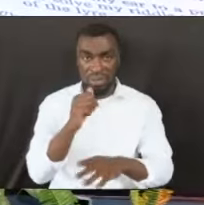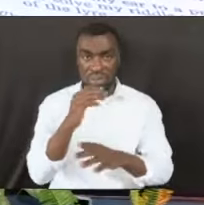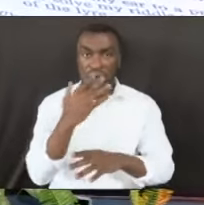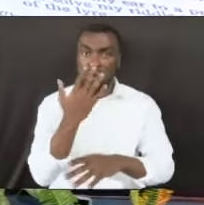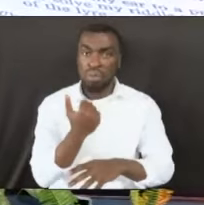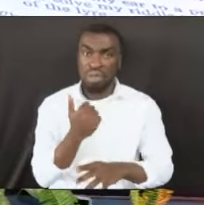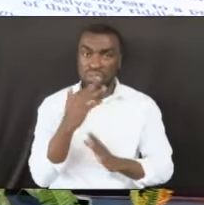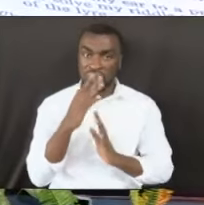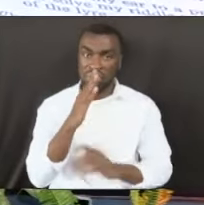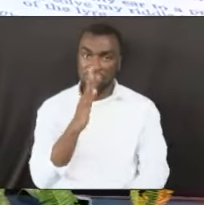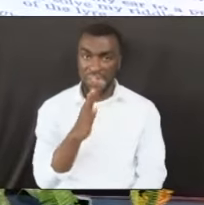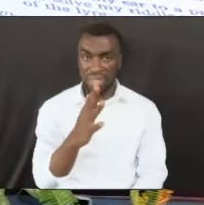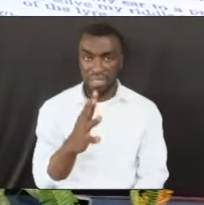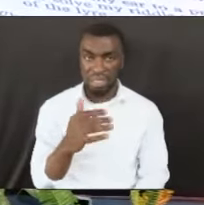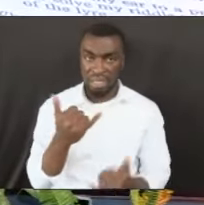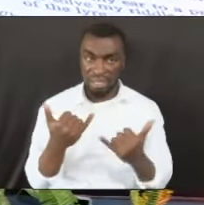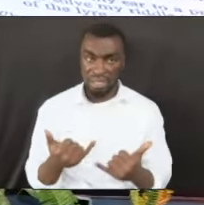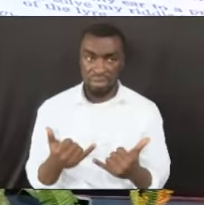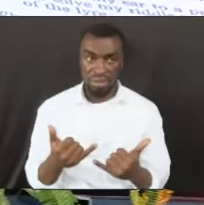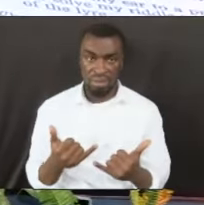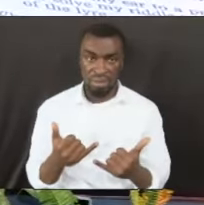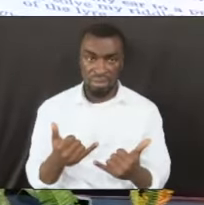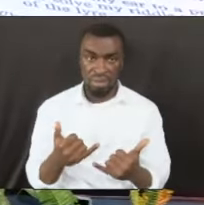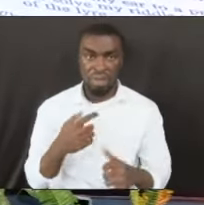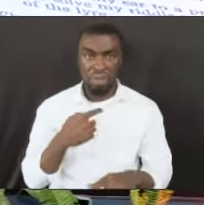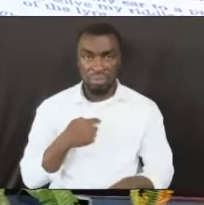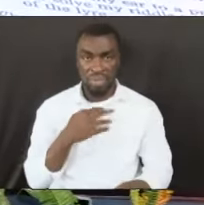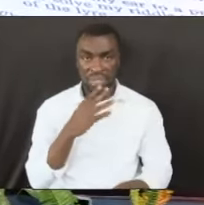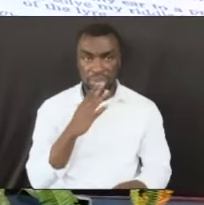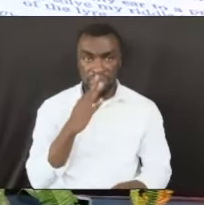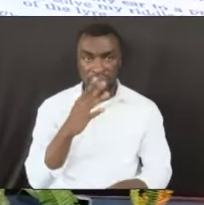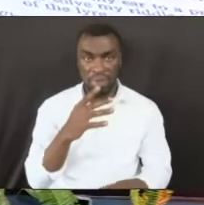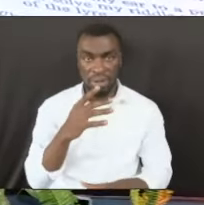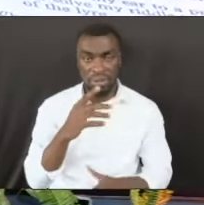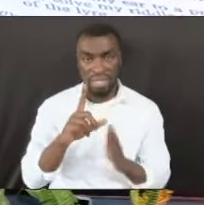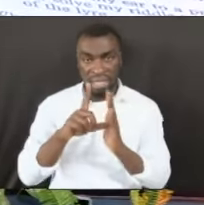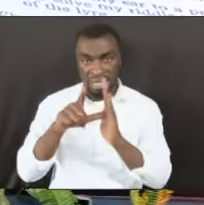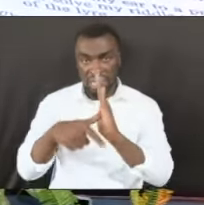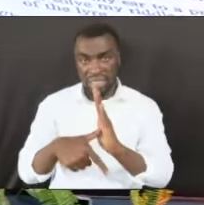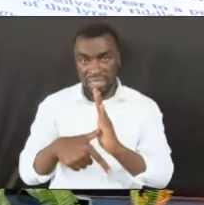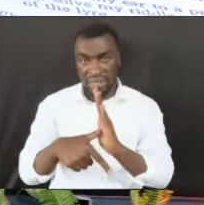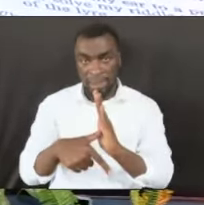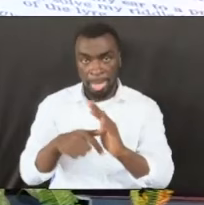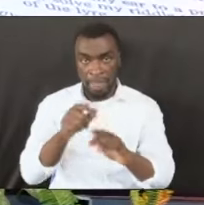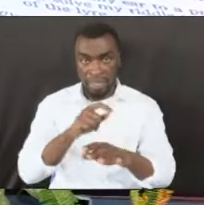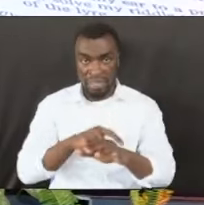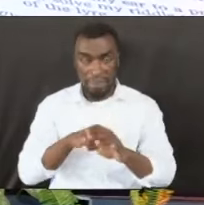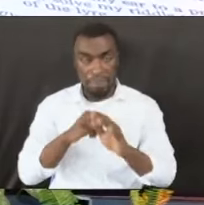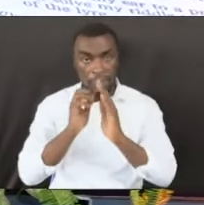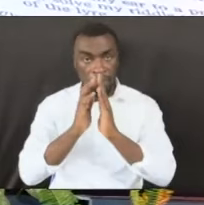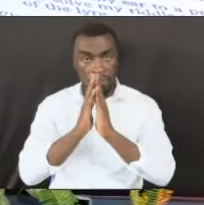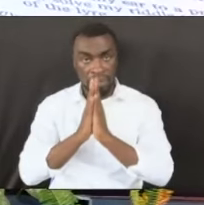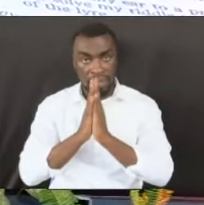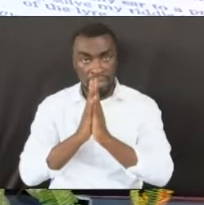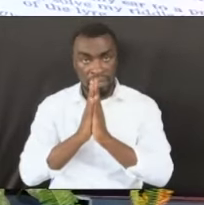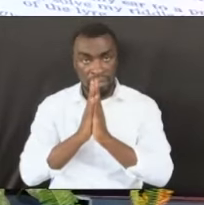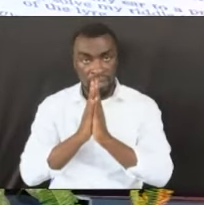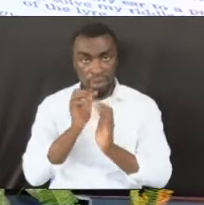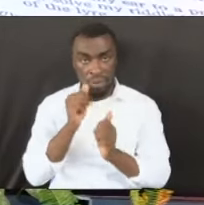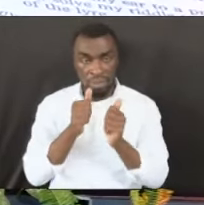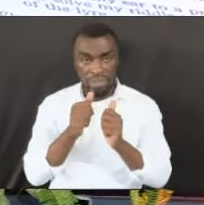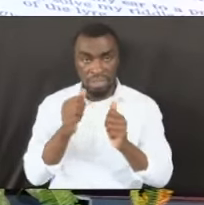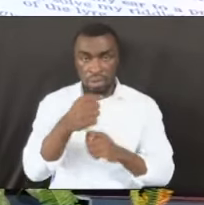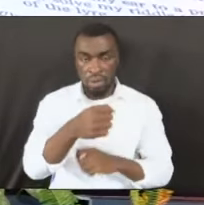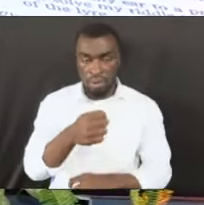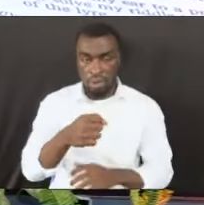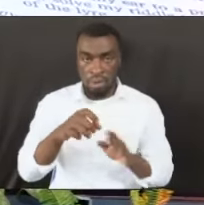back, that's my 1 hour session. I'll talk about it that time when I'm offering the prayers that will open doors. And